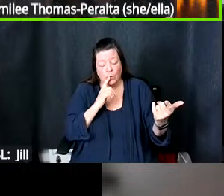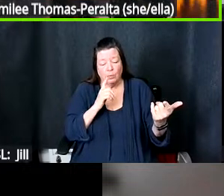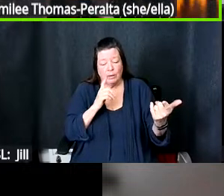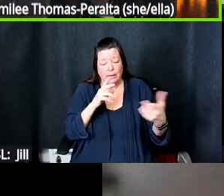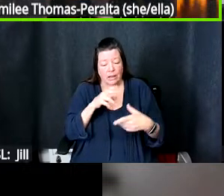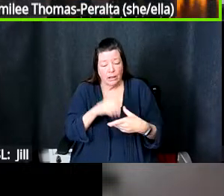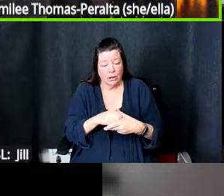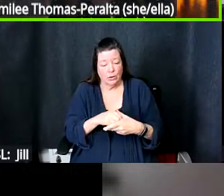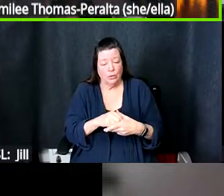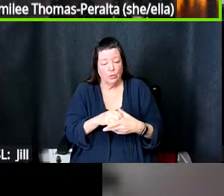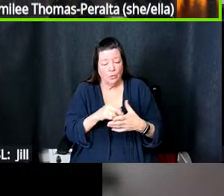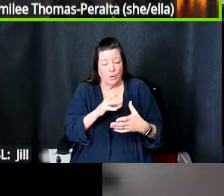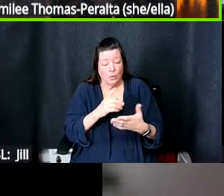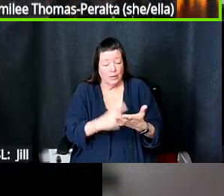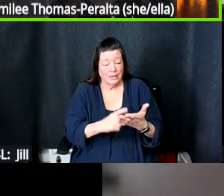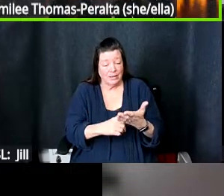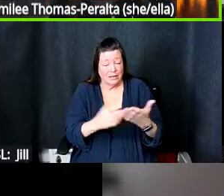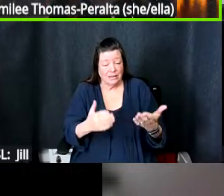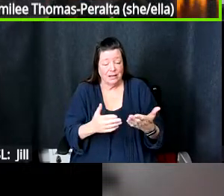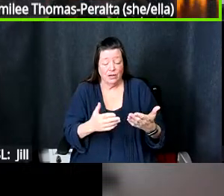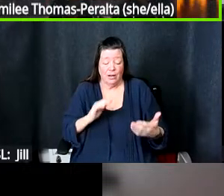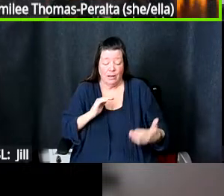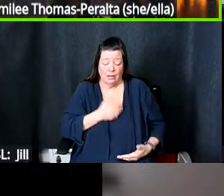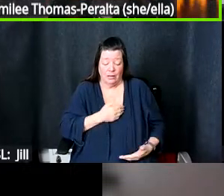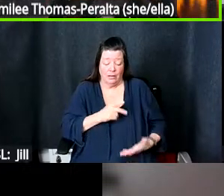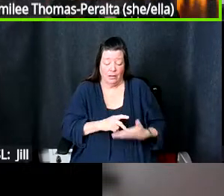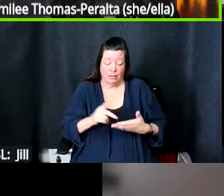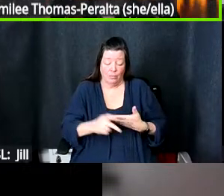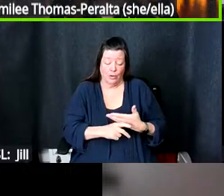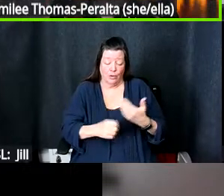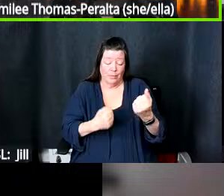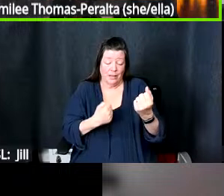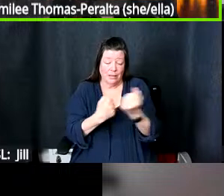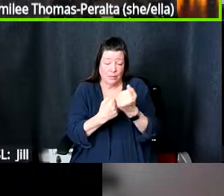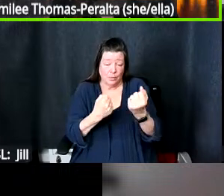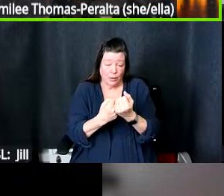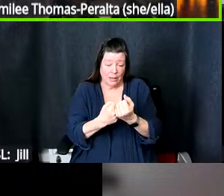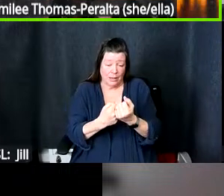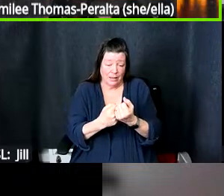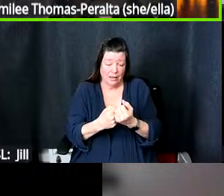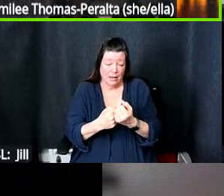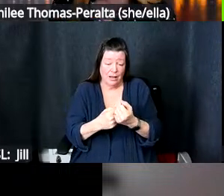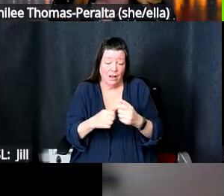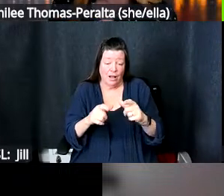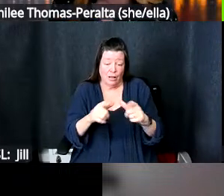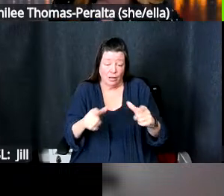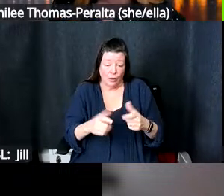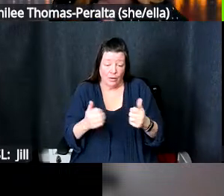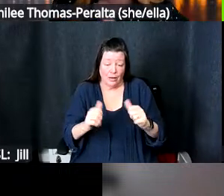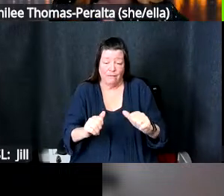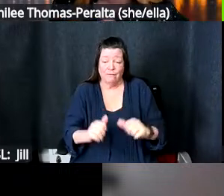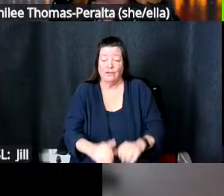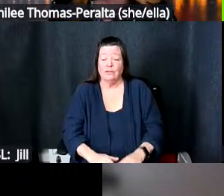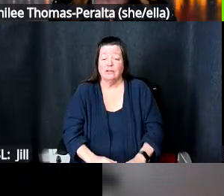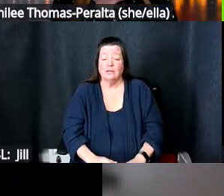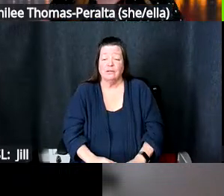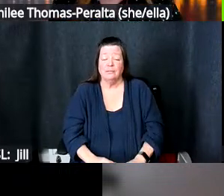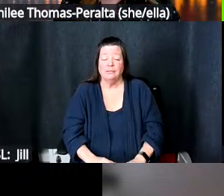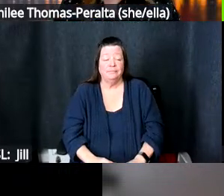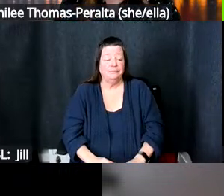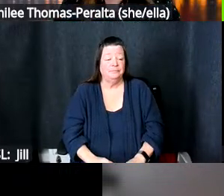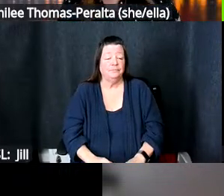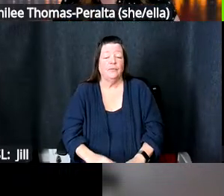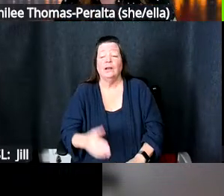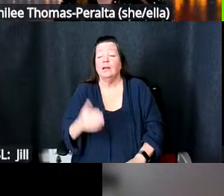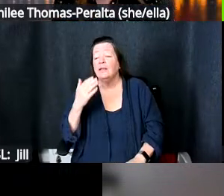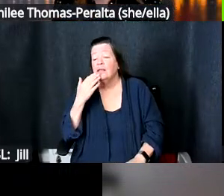is supporting these local efforts. So I'd like to propose that shift here. Thank you, Emily.